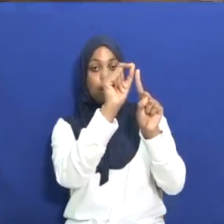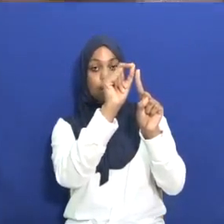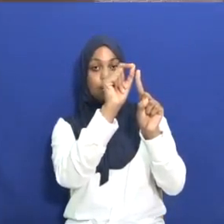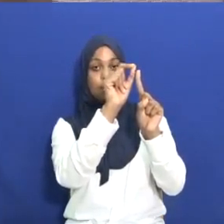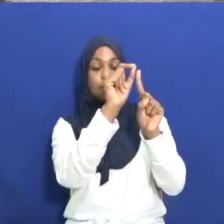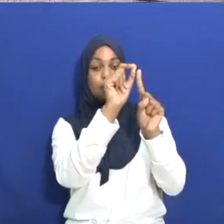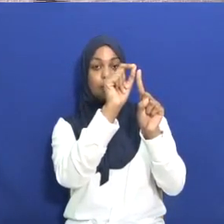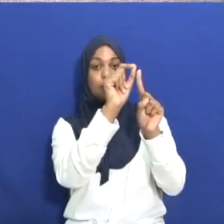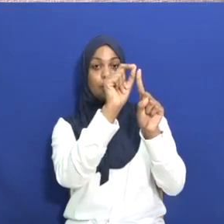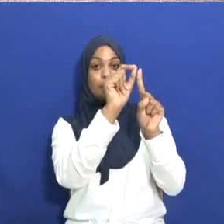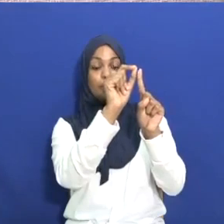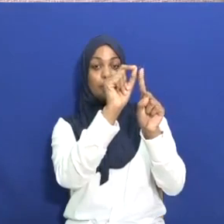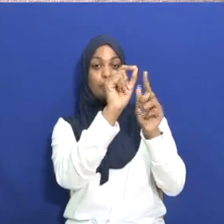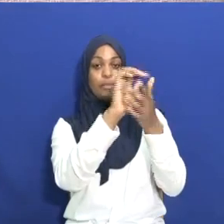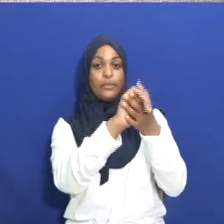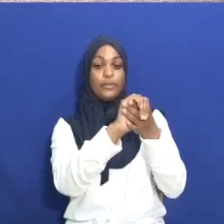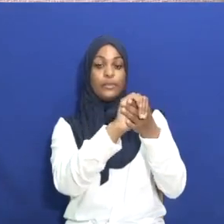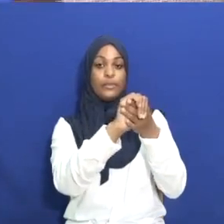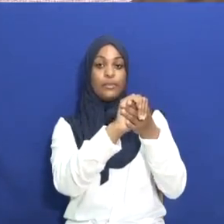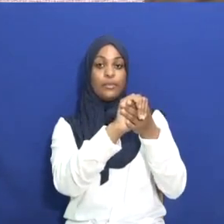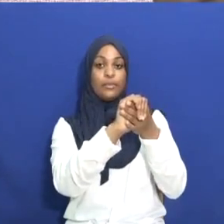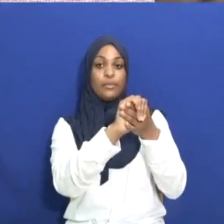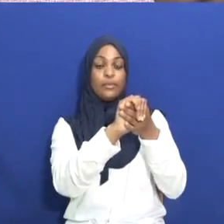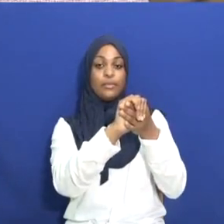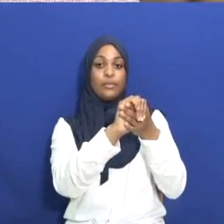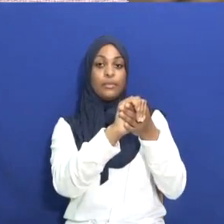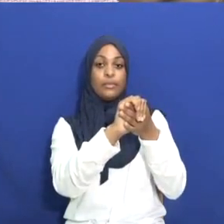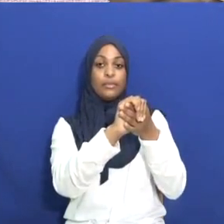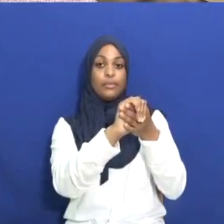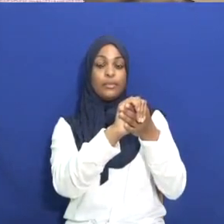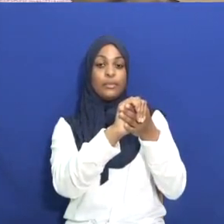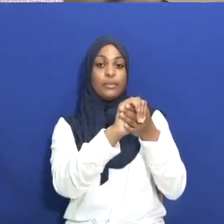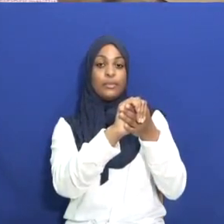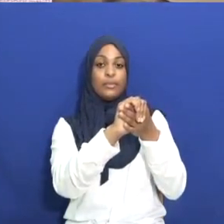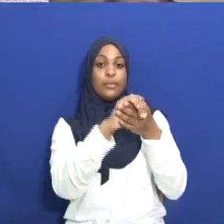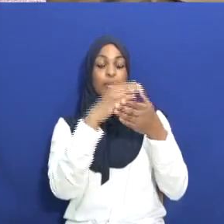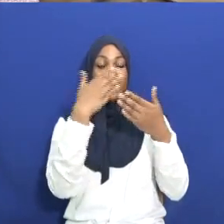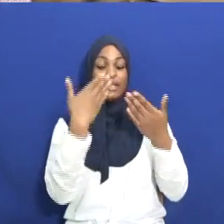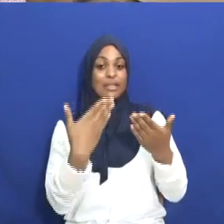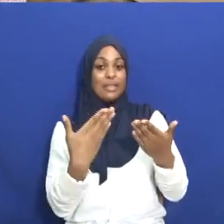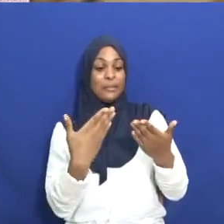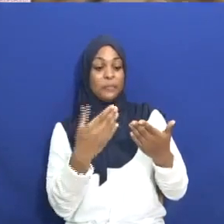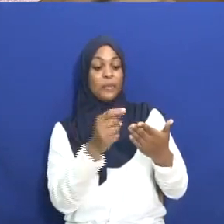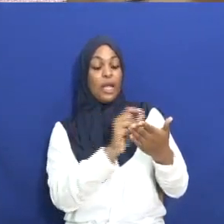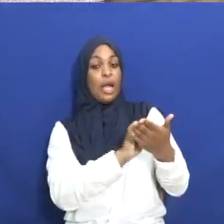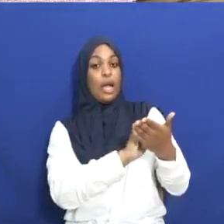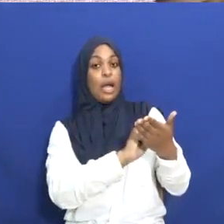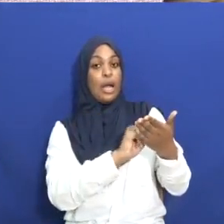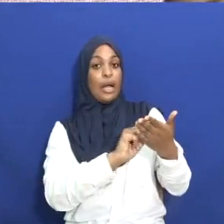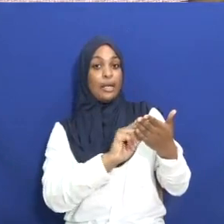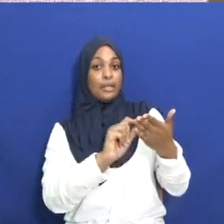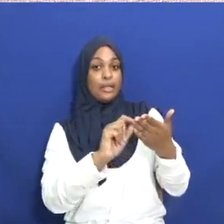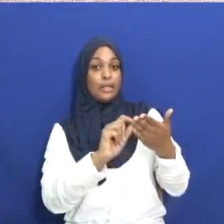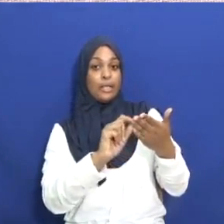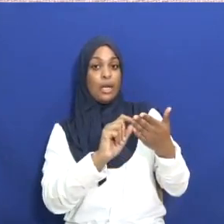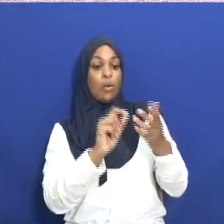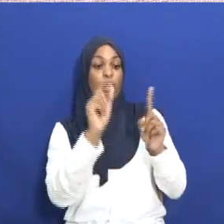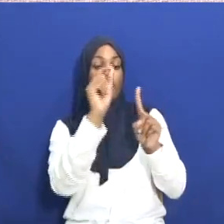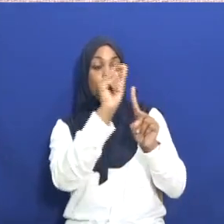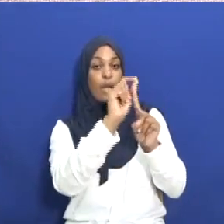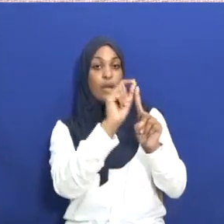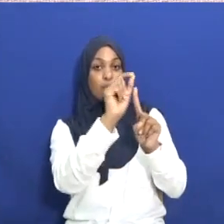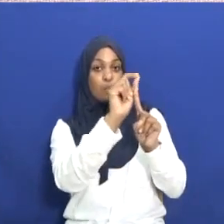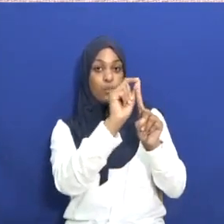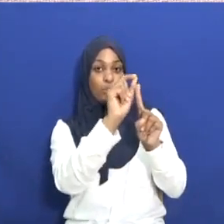So we have, whenever we write number in exponential form, there is a base